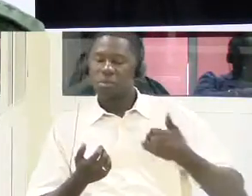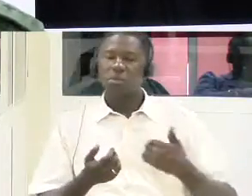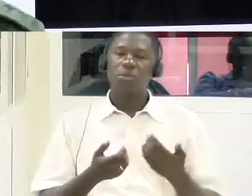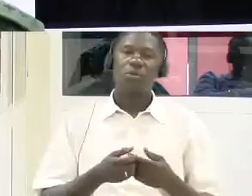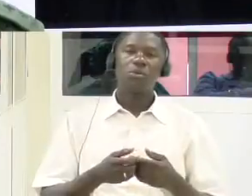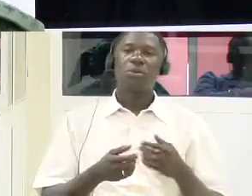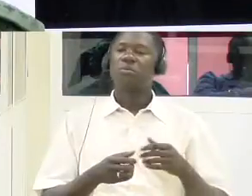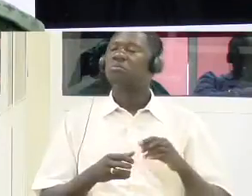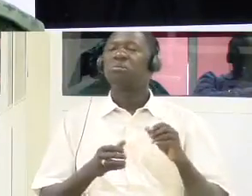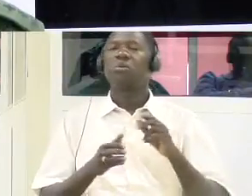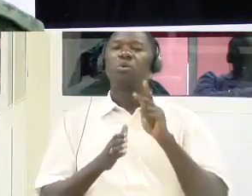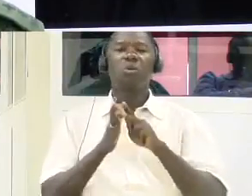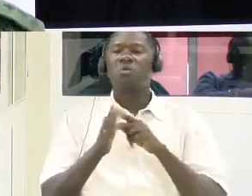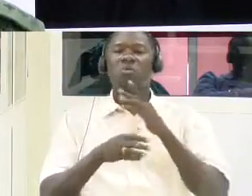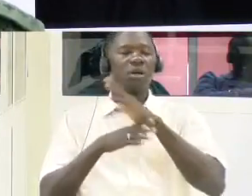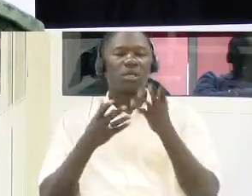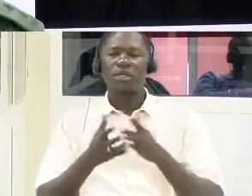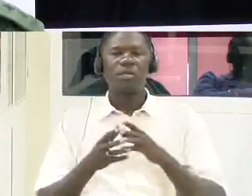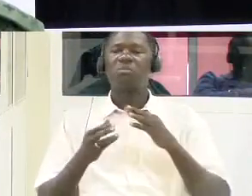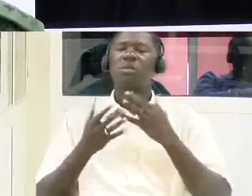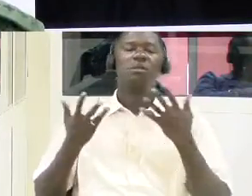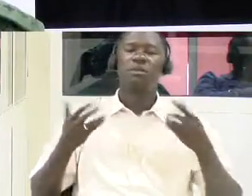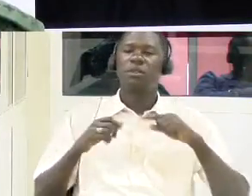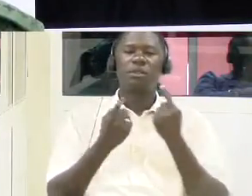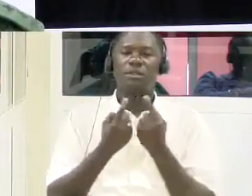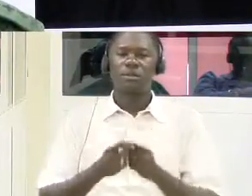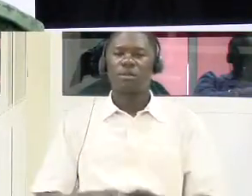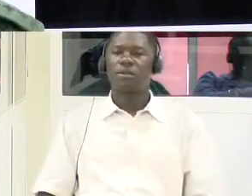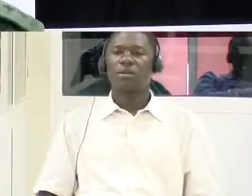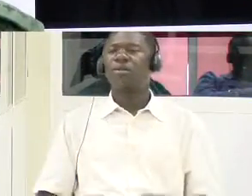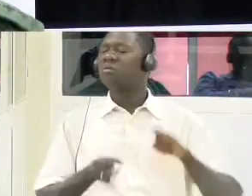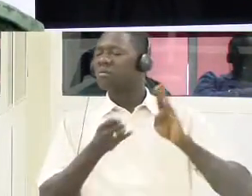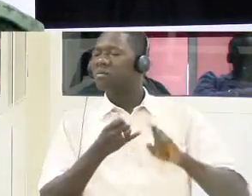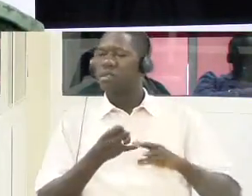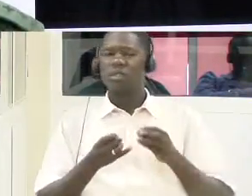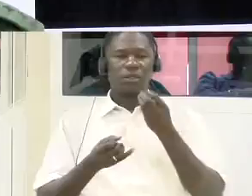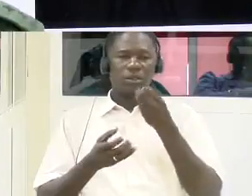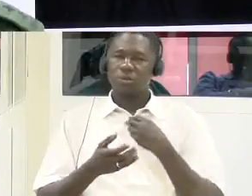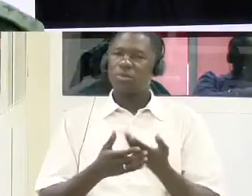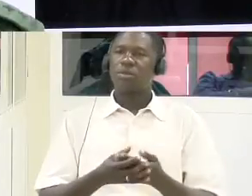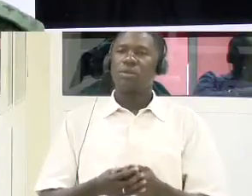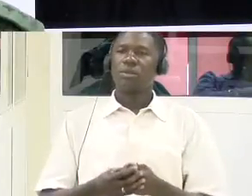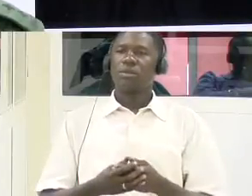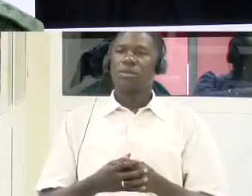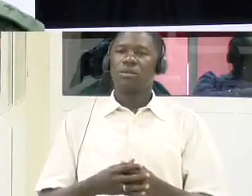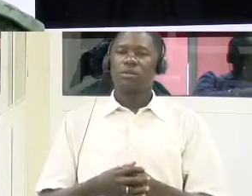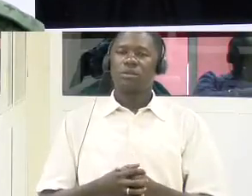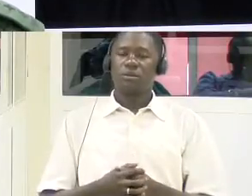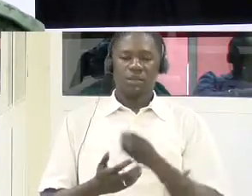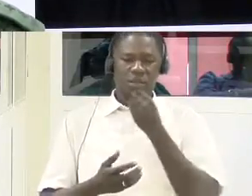you know, things like that. And then finally he said to me, you know, look, he